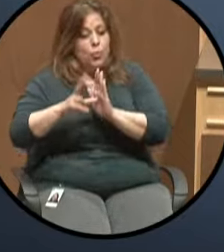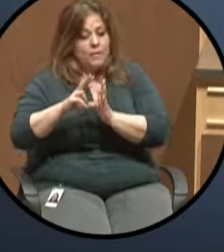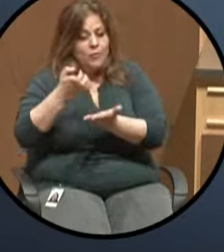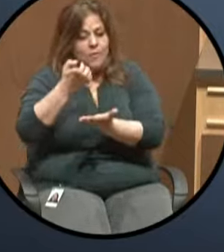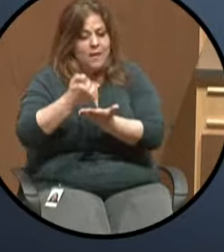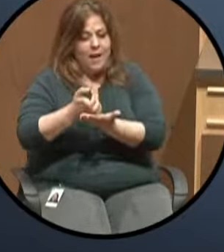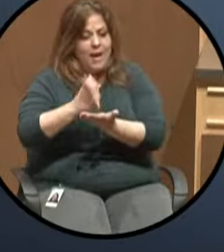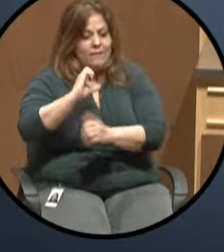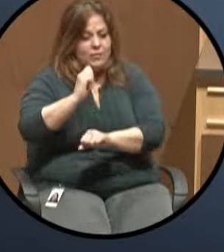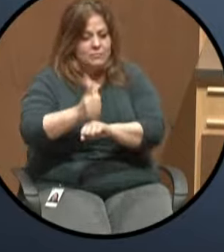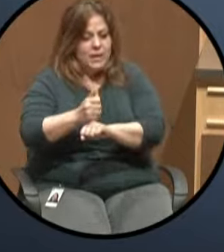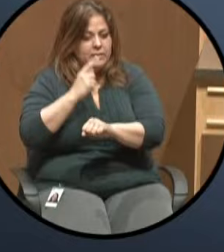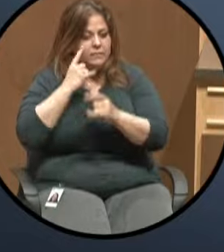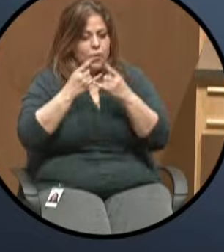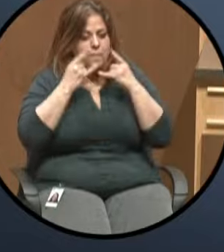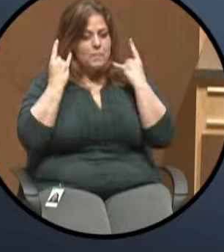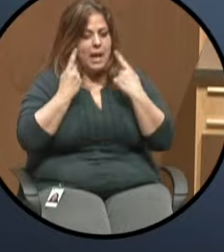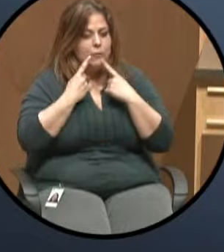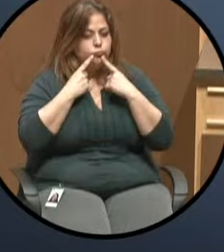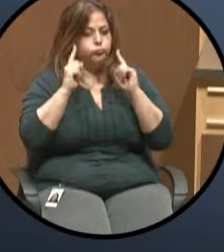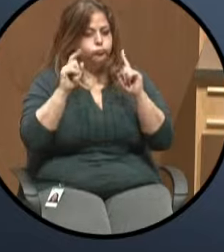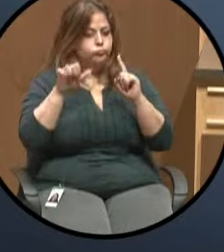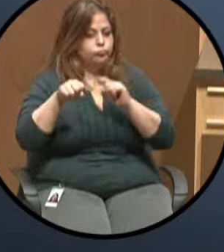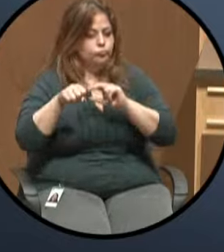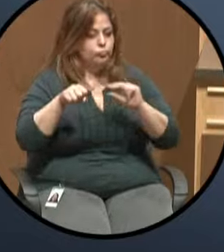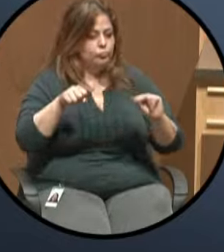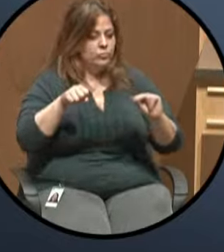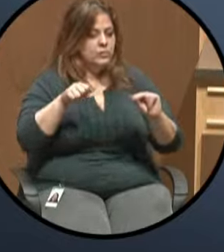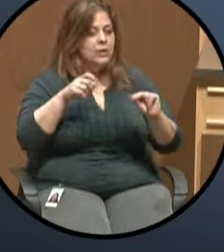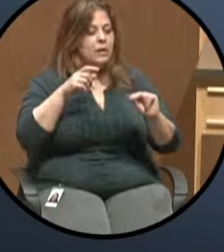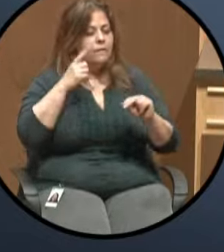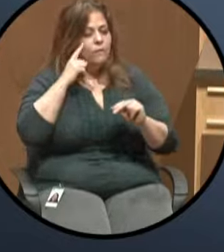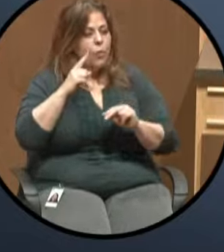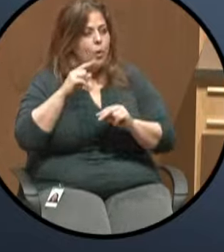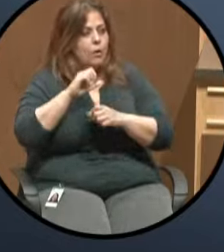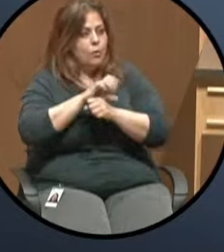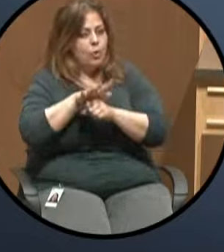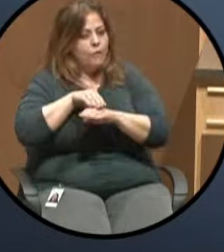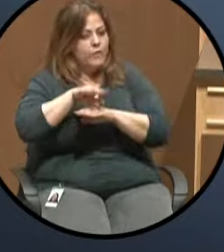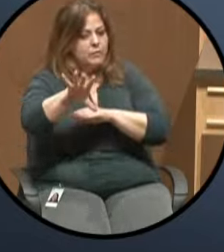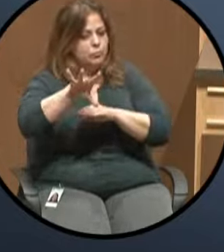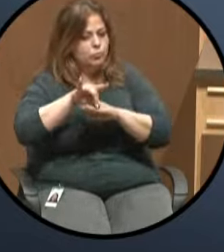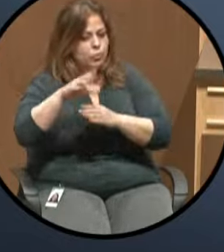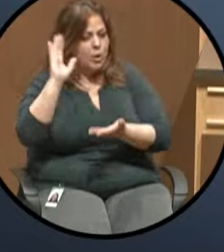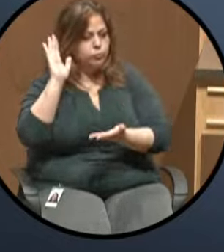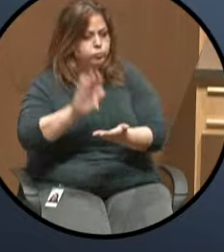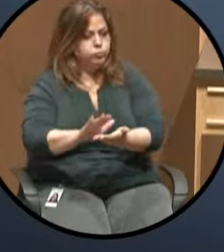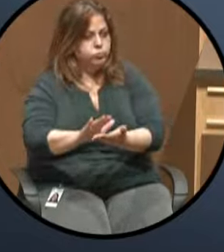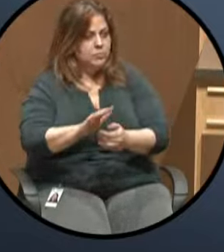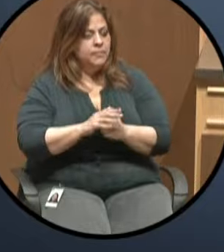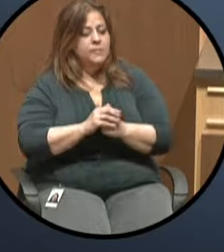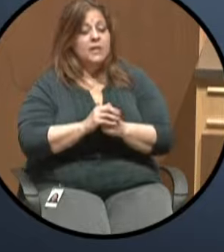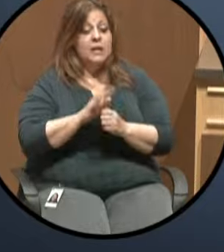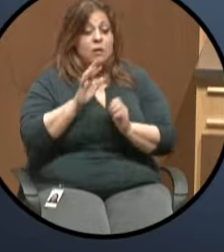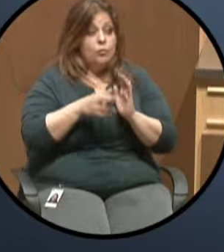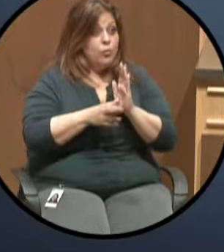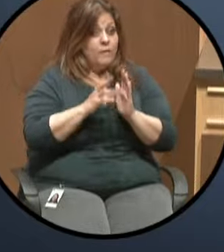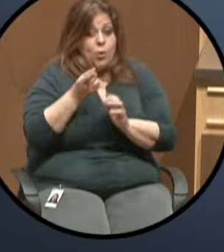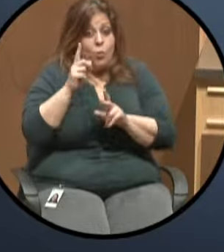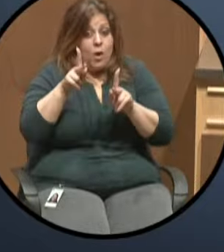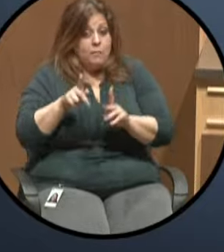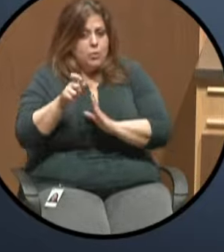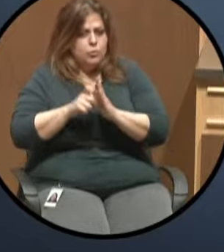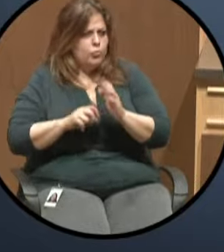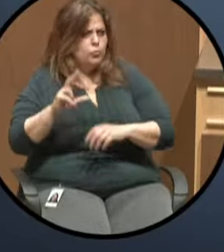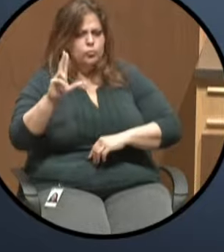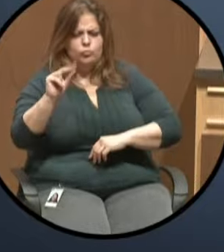review of mask efficacy for preventing the spread of COVID-19. Review is not written by just one person